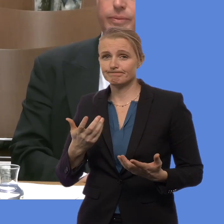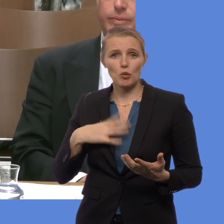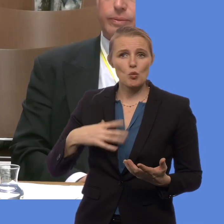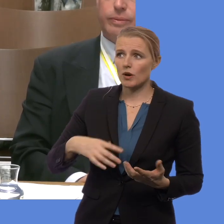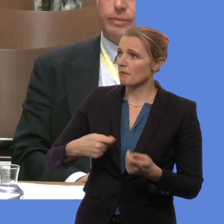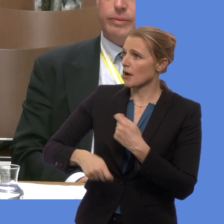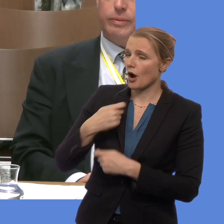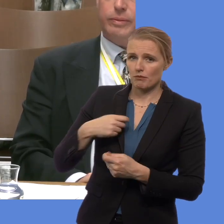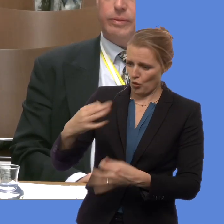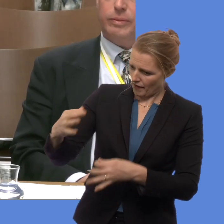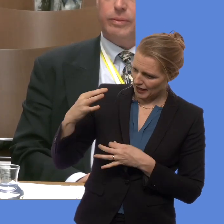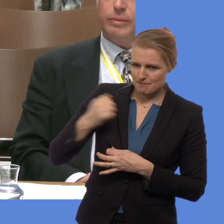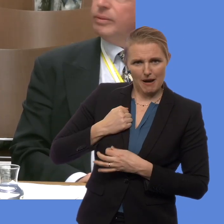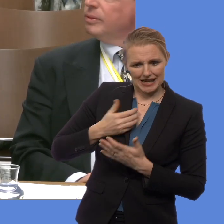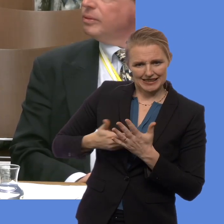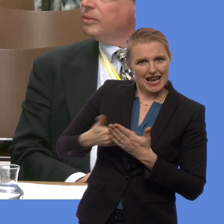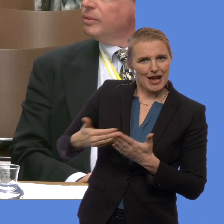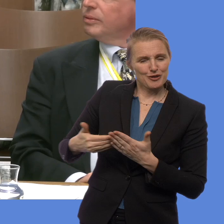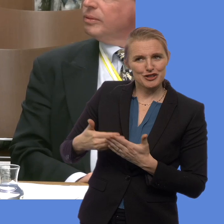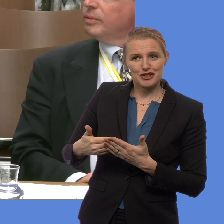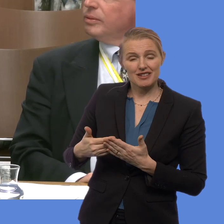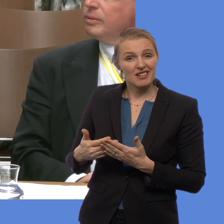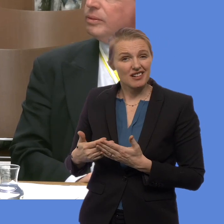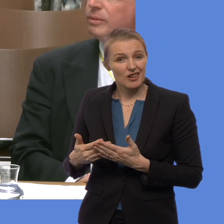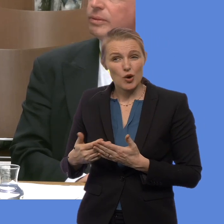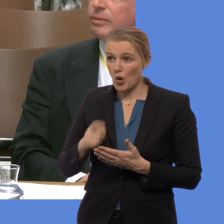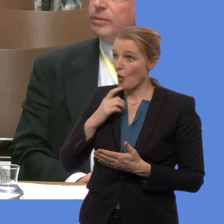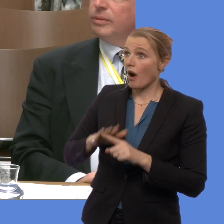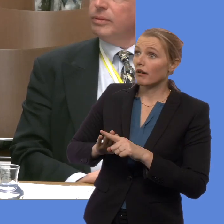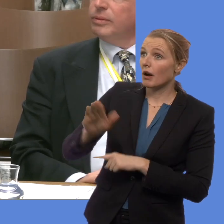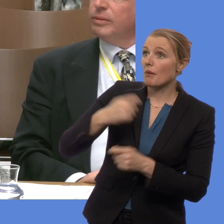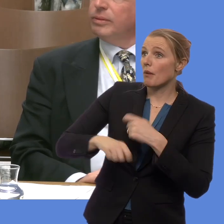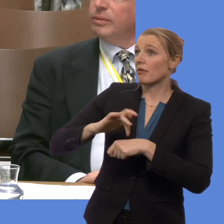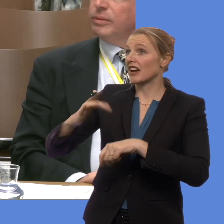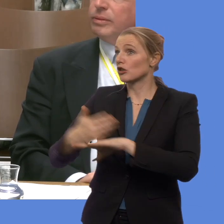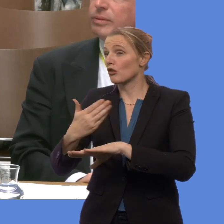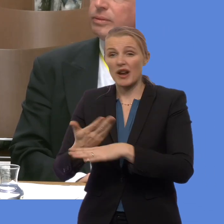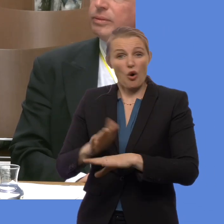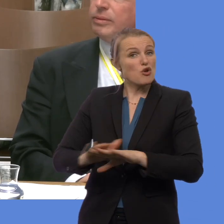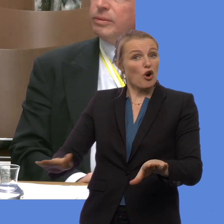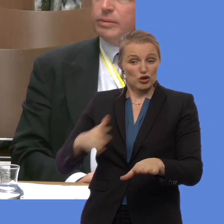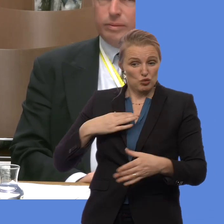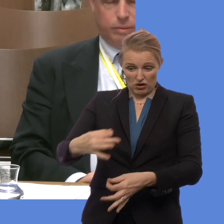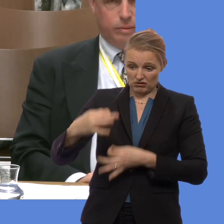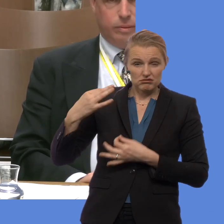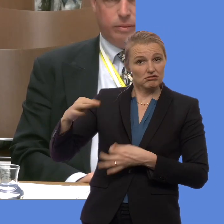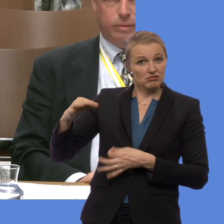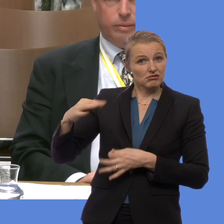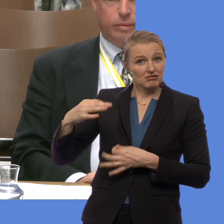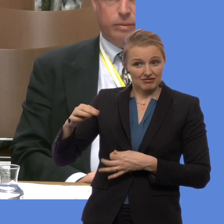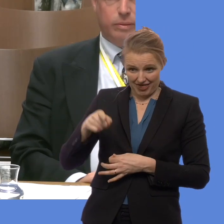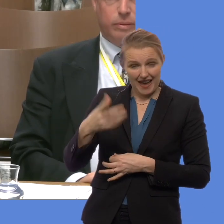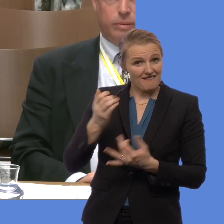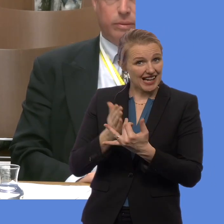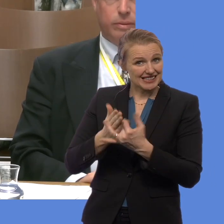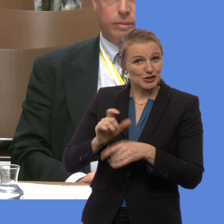in their language and may or may not be interested in a professional career. As a result, that can have access to it and do have access